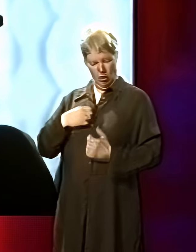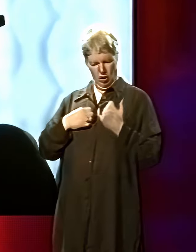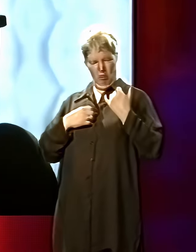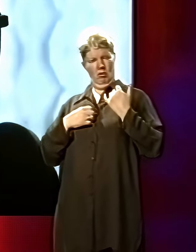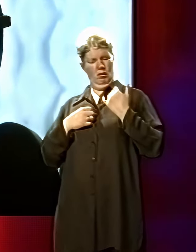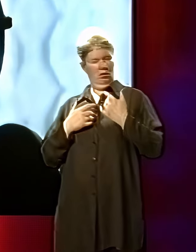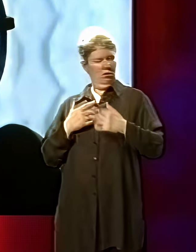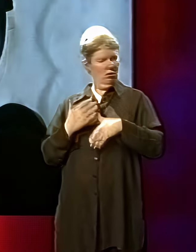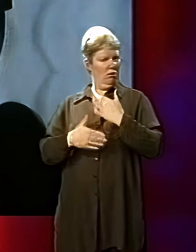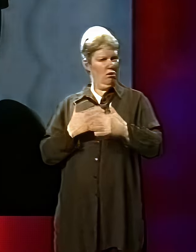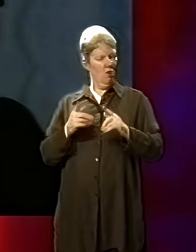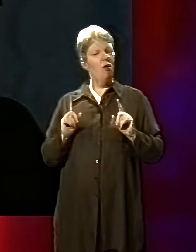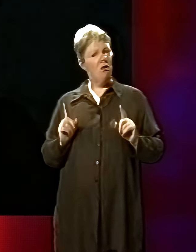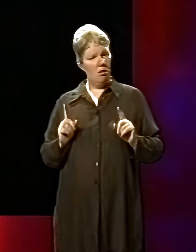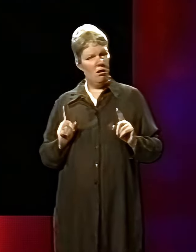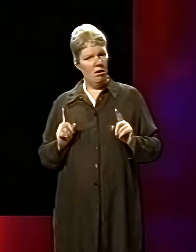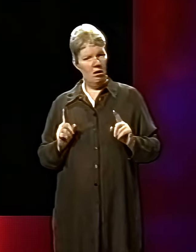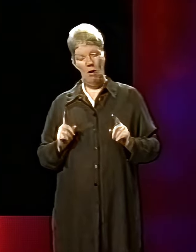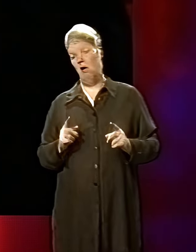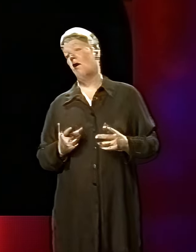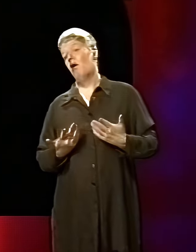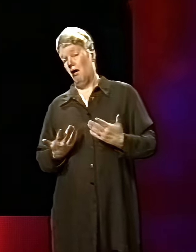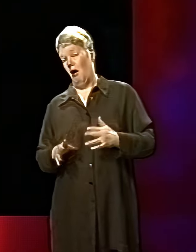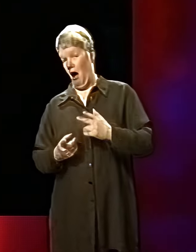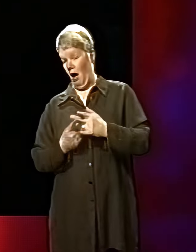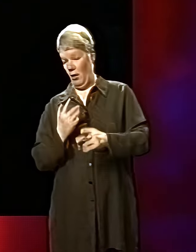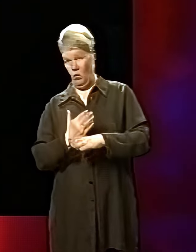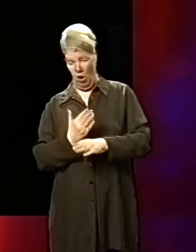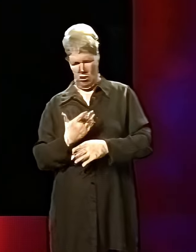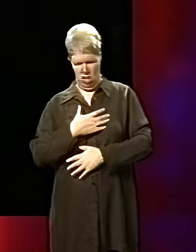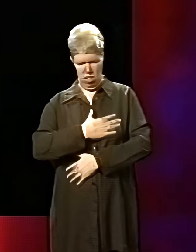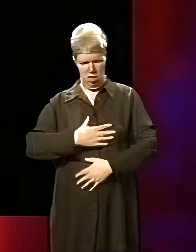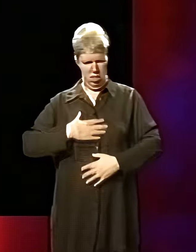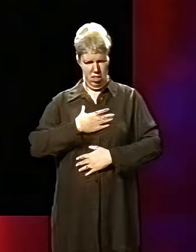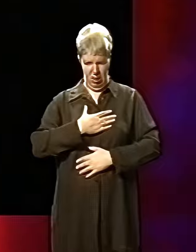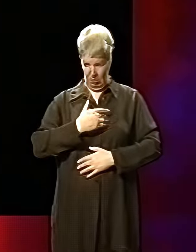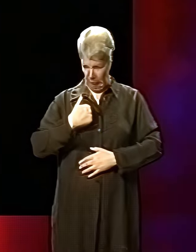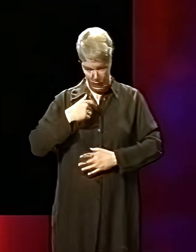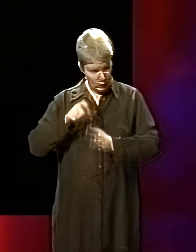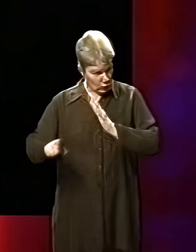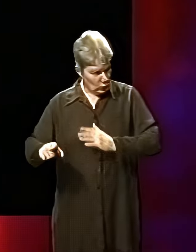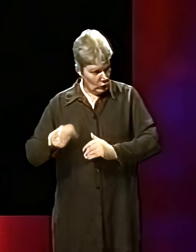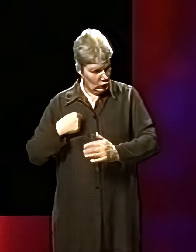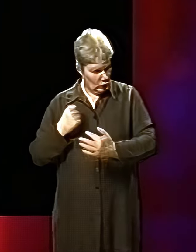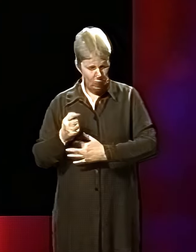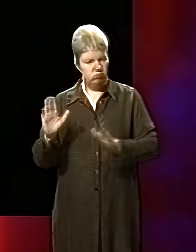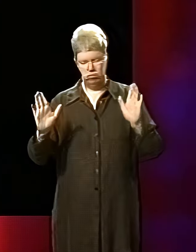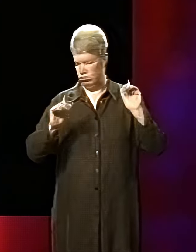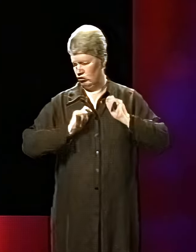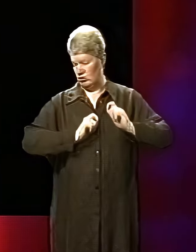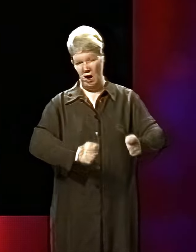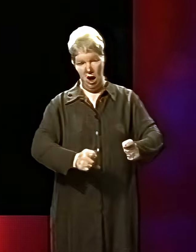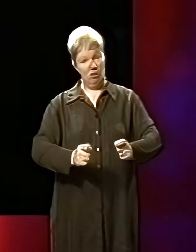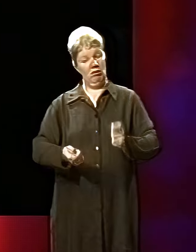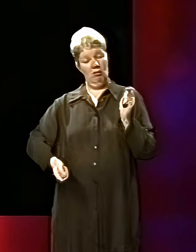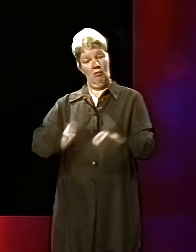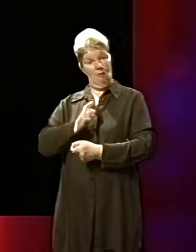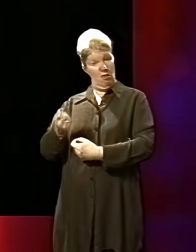of the Brighthouse employee. Another Brighthouse worker was so disturbed by what he was being asked to do, he resigned and spoke to